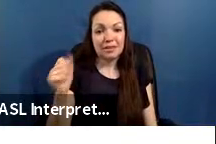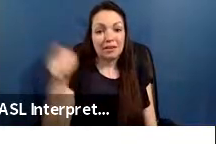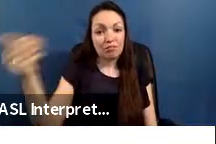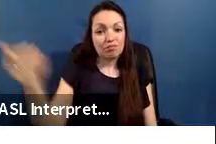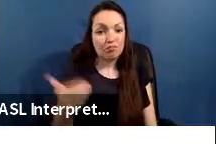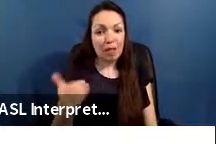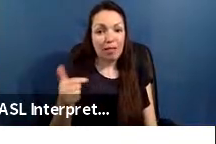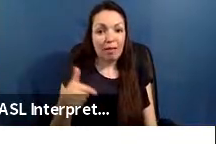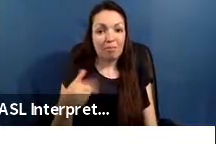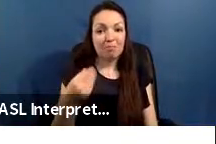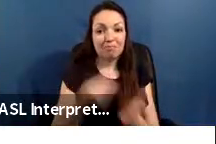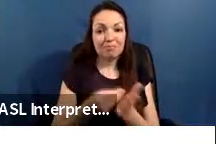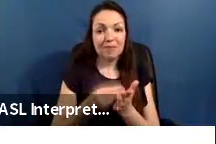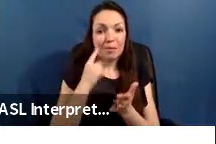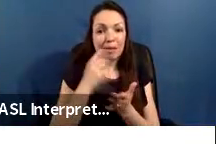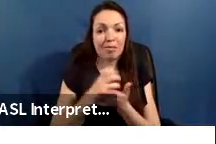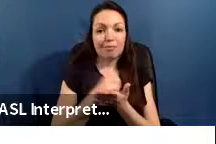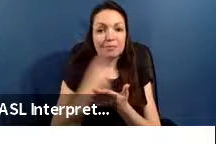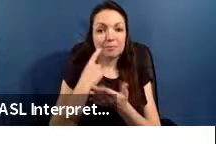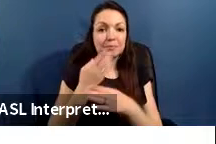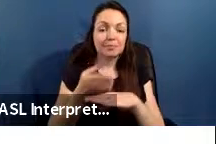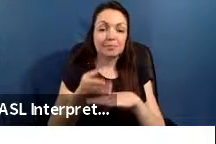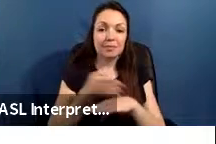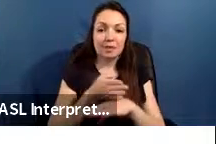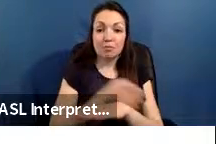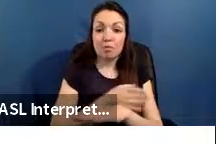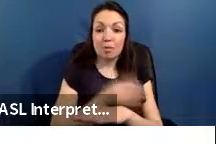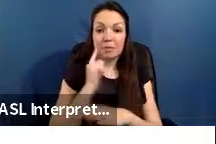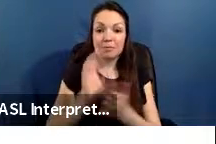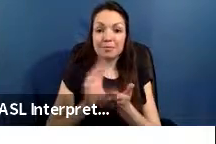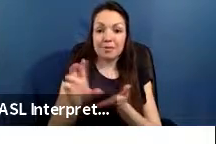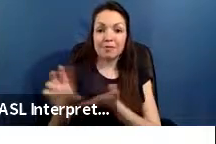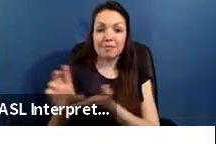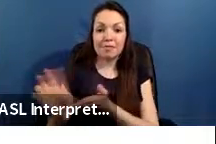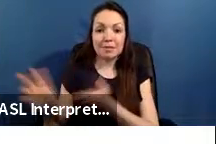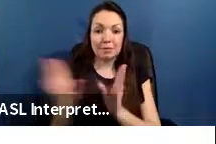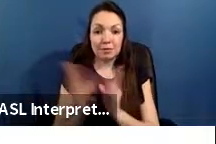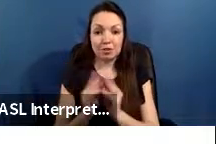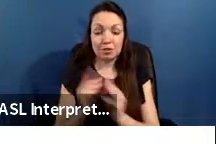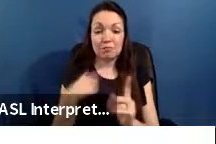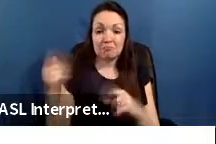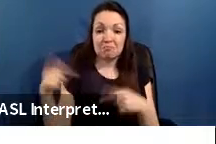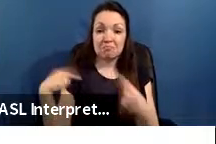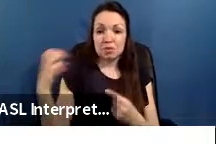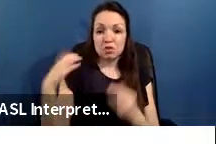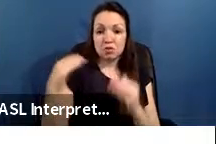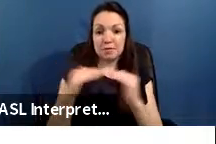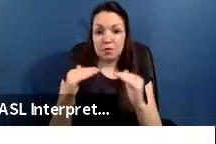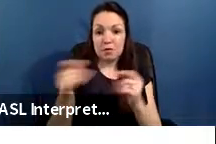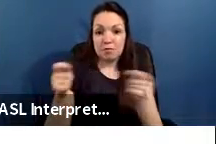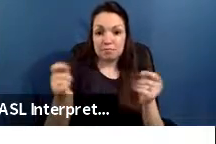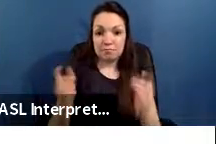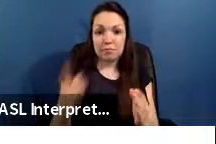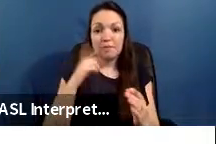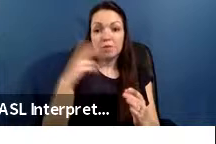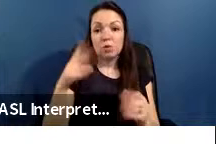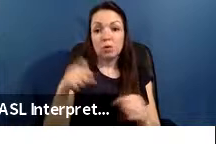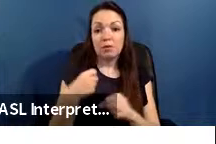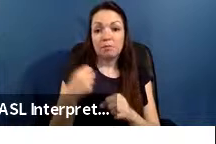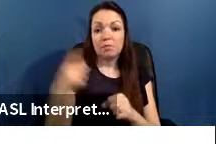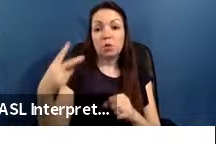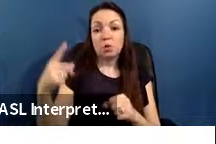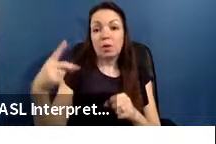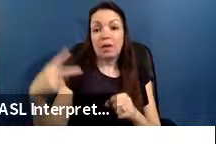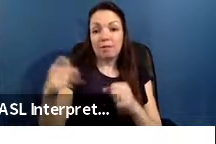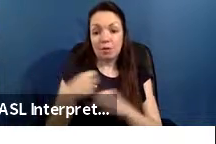our Capital Improvement and Investment session. I've been the Chief Equity Officer here now for 2.5 years. I'm celebrating my